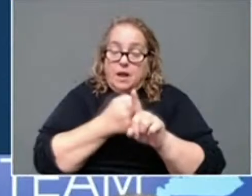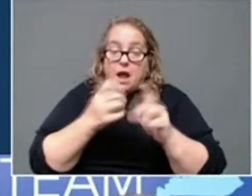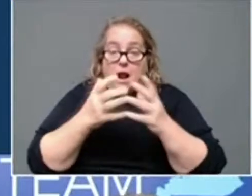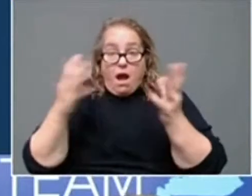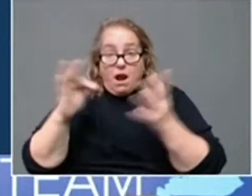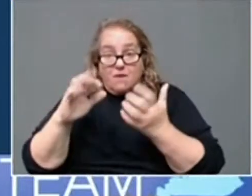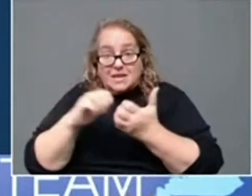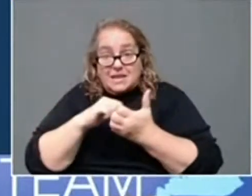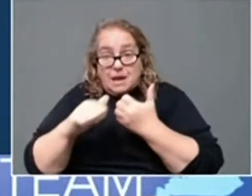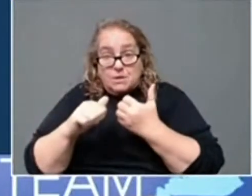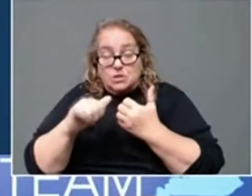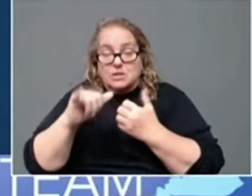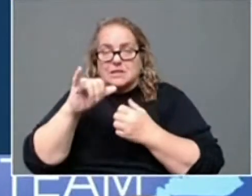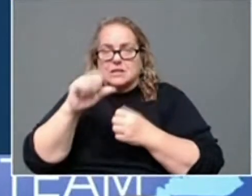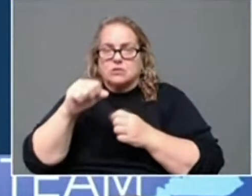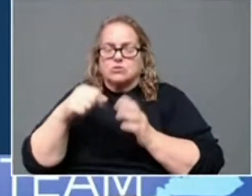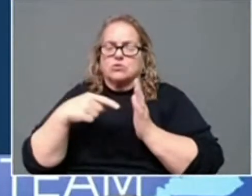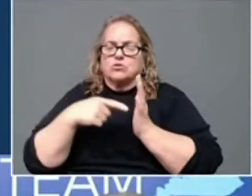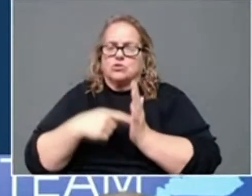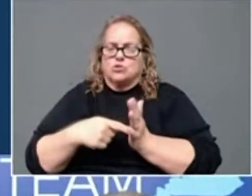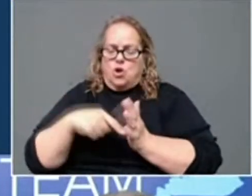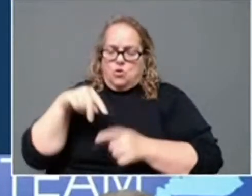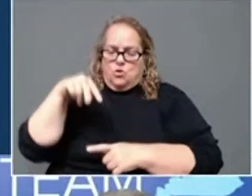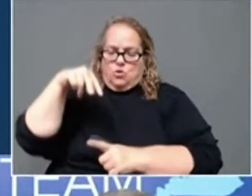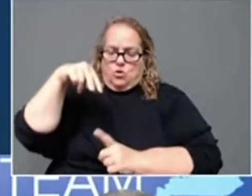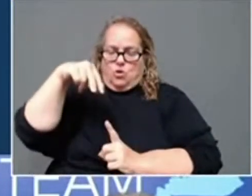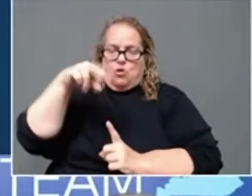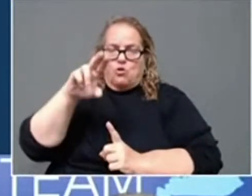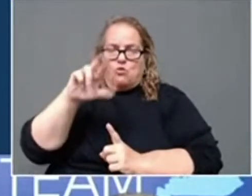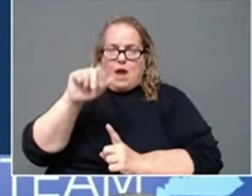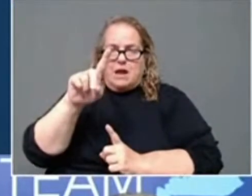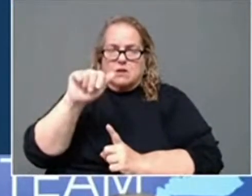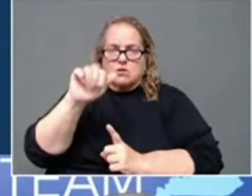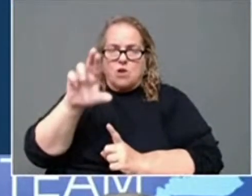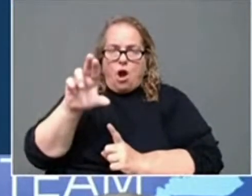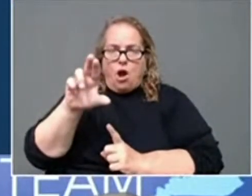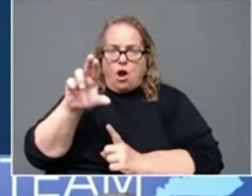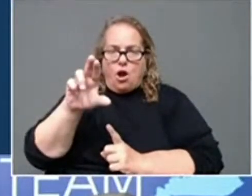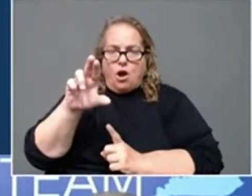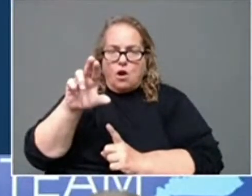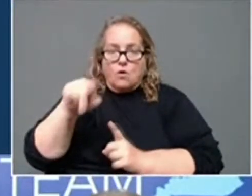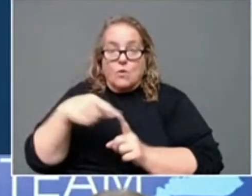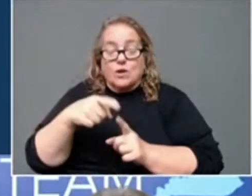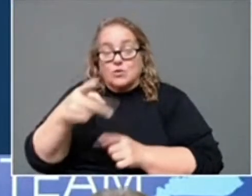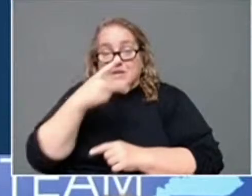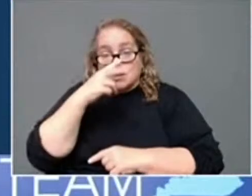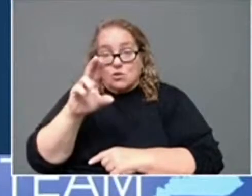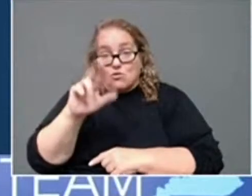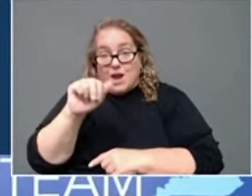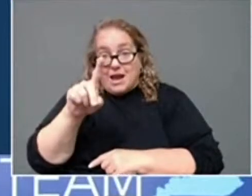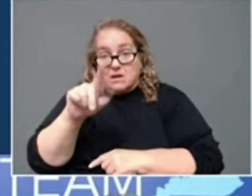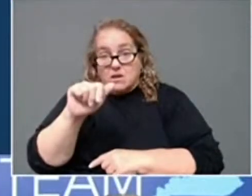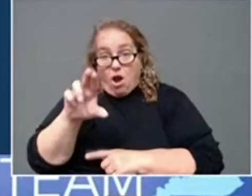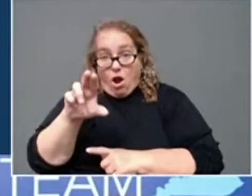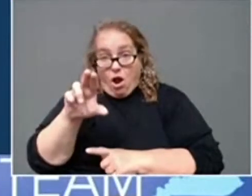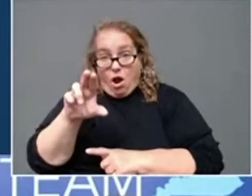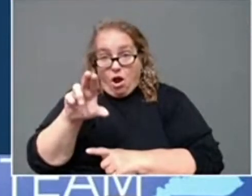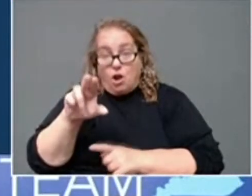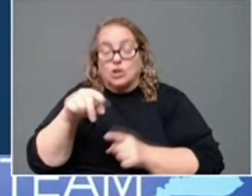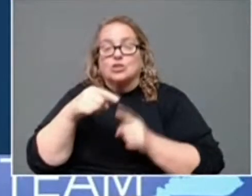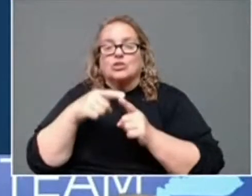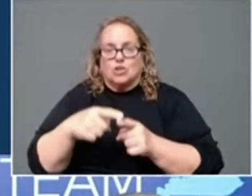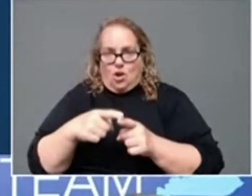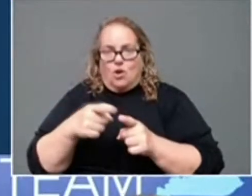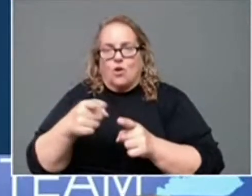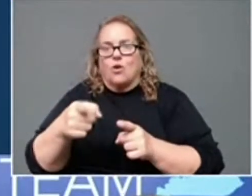radar indicated. So when we see radar debris fields, we know that something was hit, and it could be